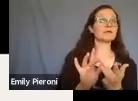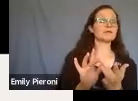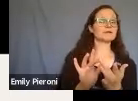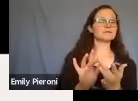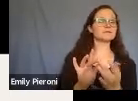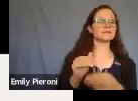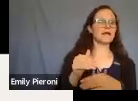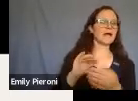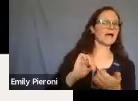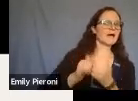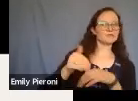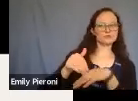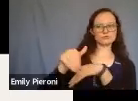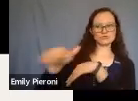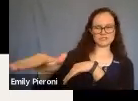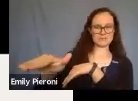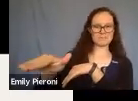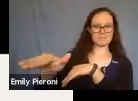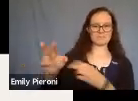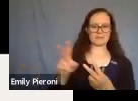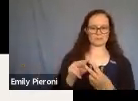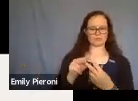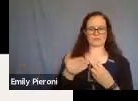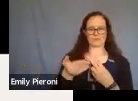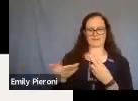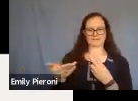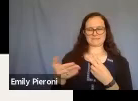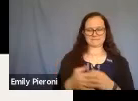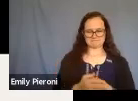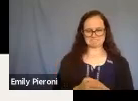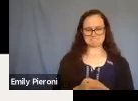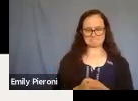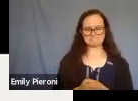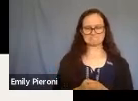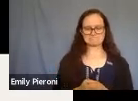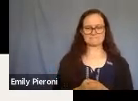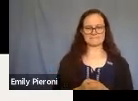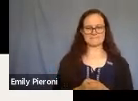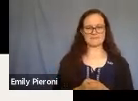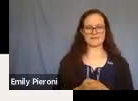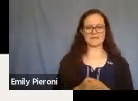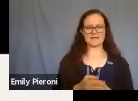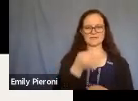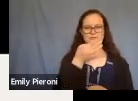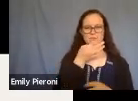shipping information so we can get those items to you as soon as possible.